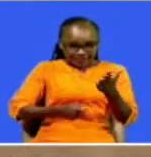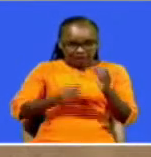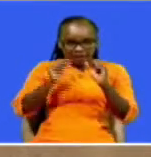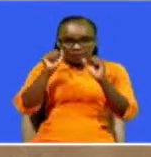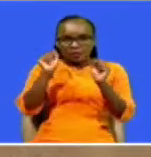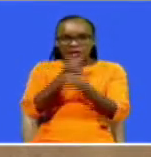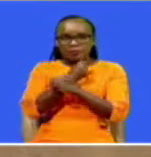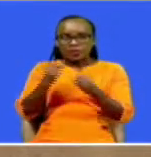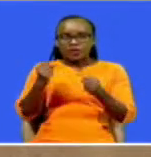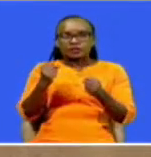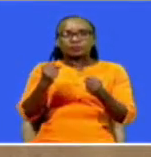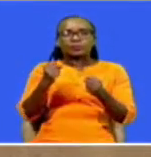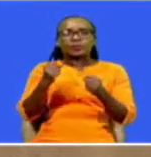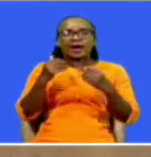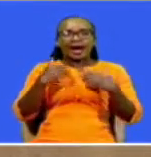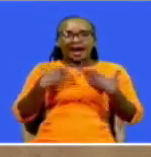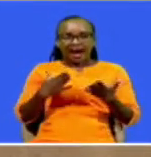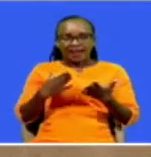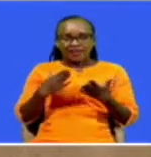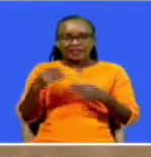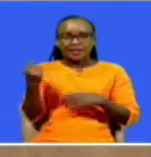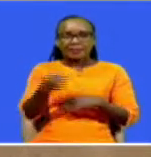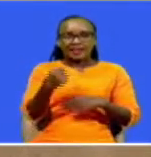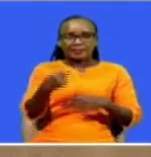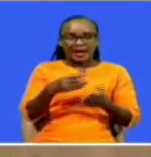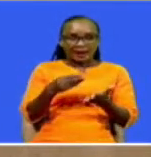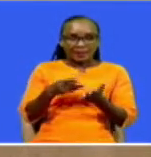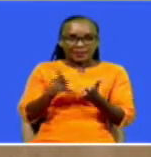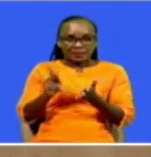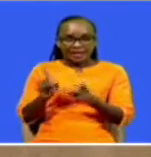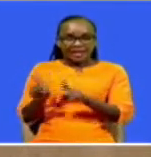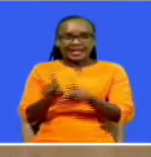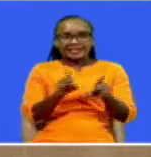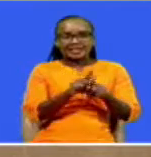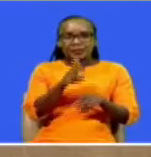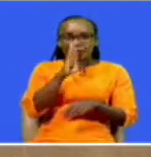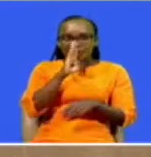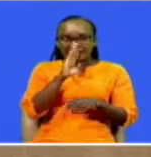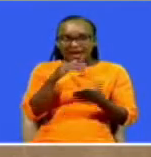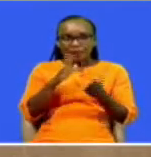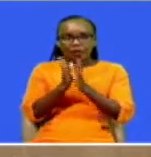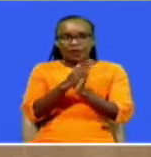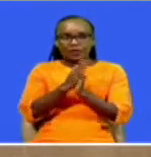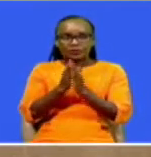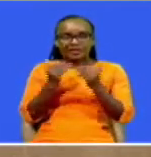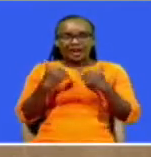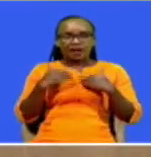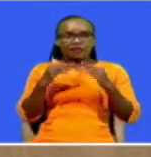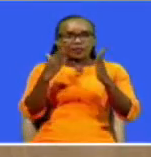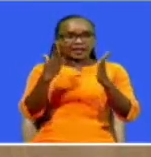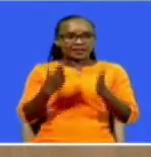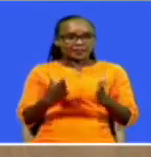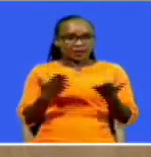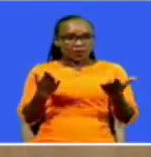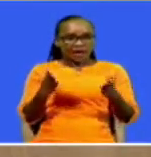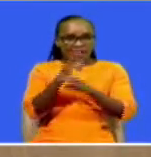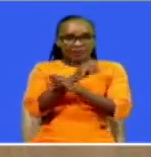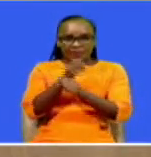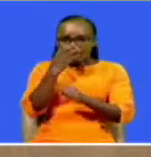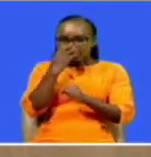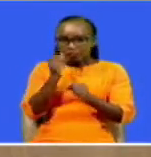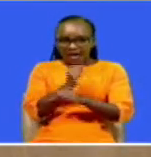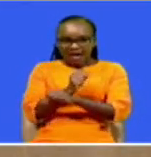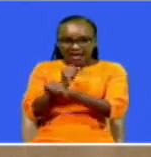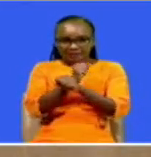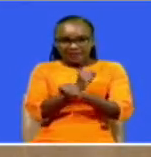for paying salaries and debts. And as our senior political affairs reporter Chris Thairu now says, the president defended the existence